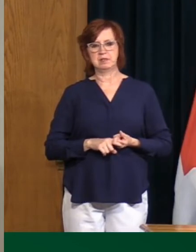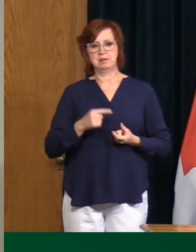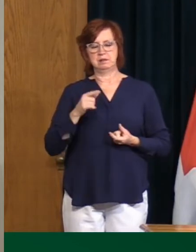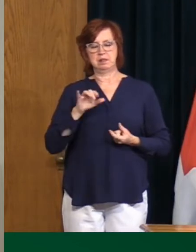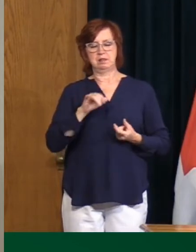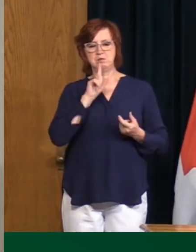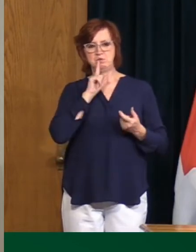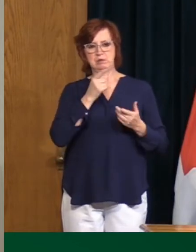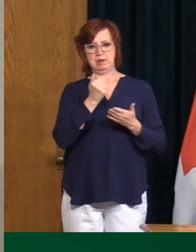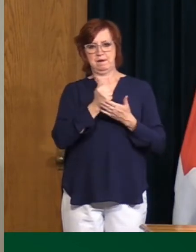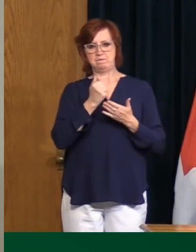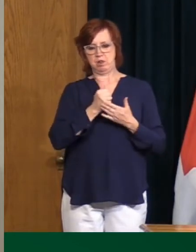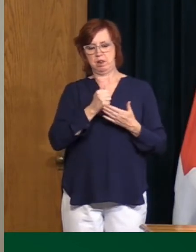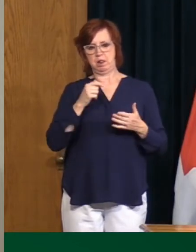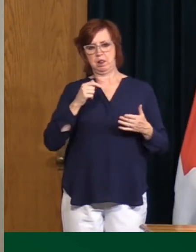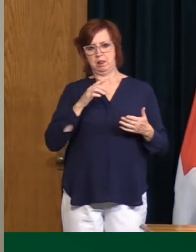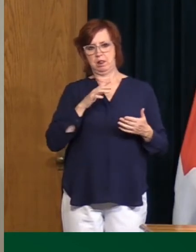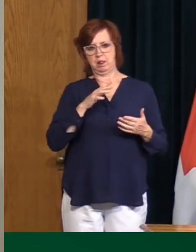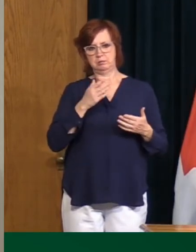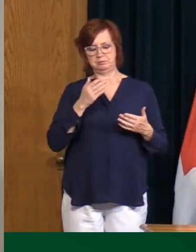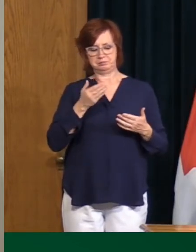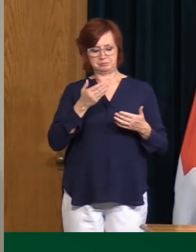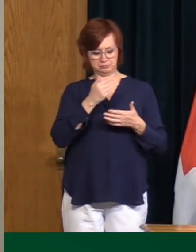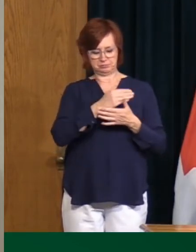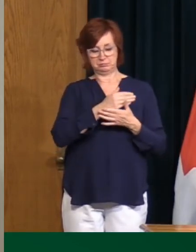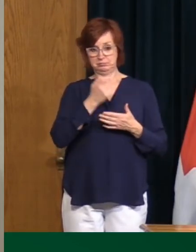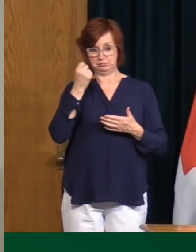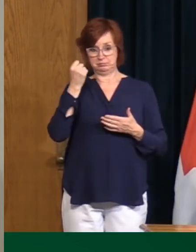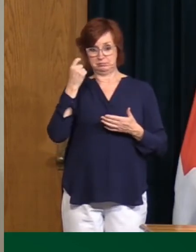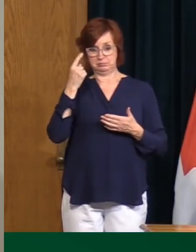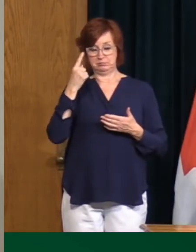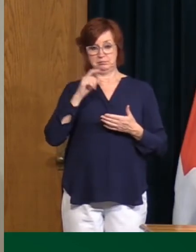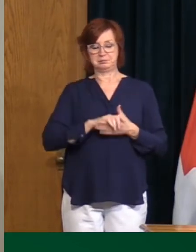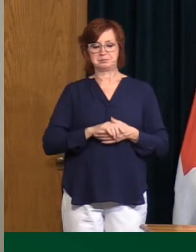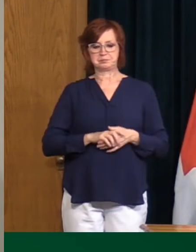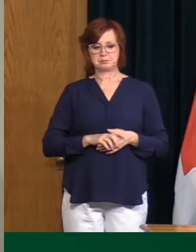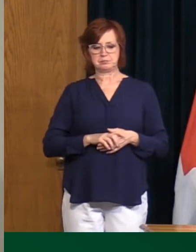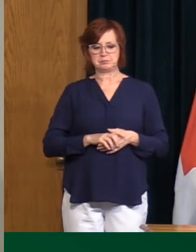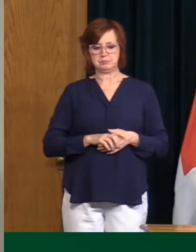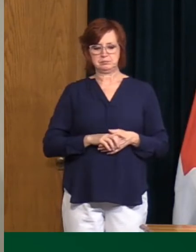distancing. Having said that, certainly in many jurisdictions